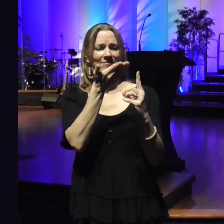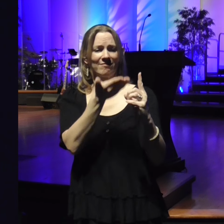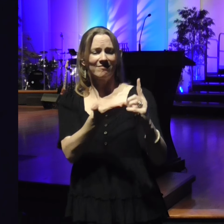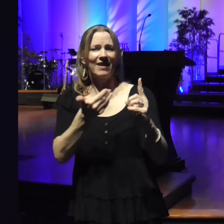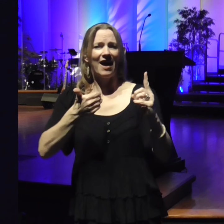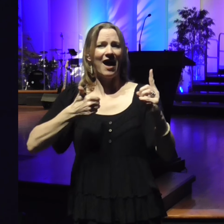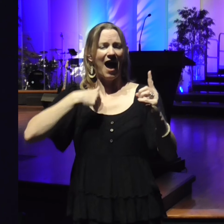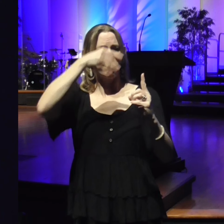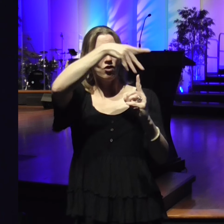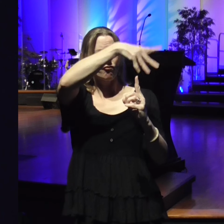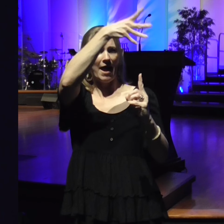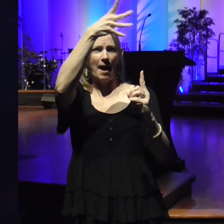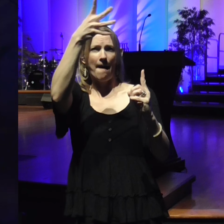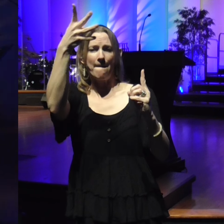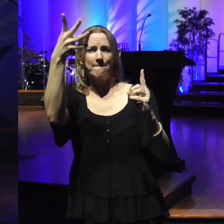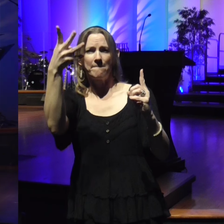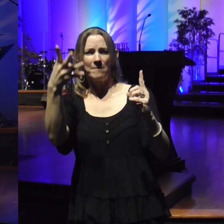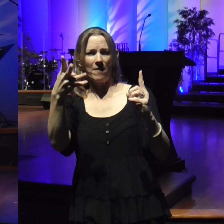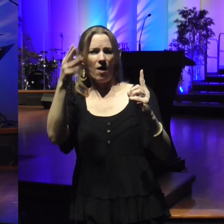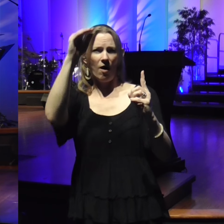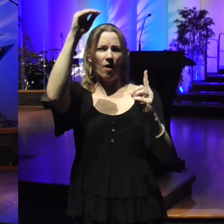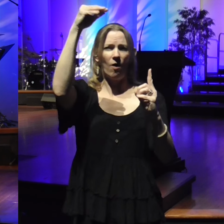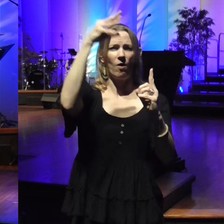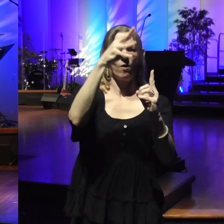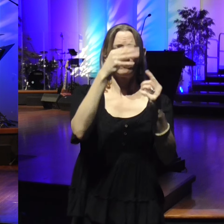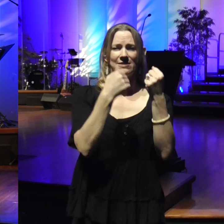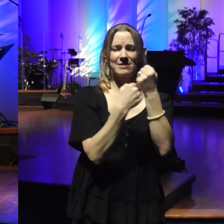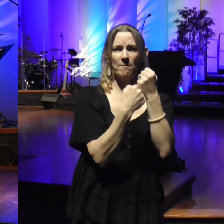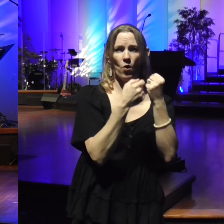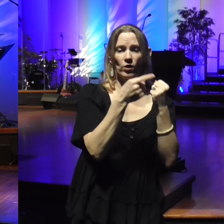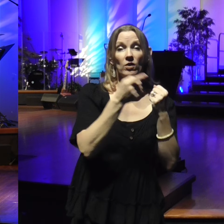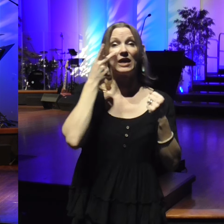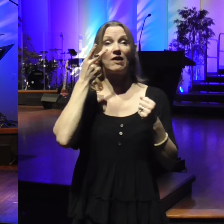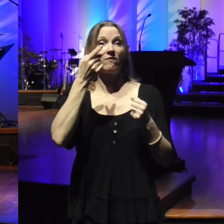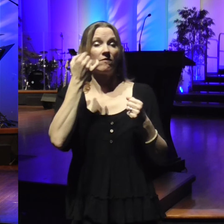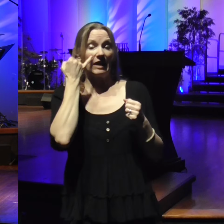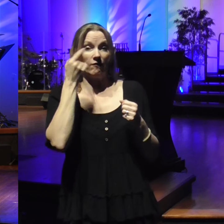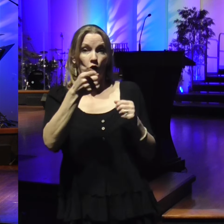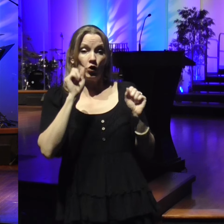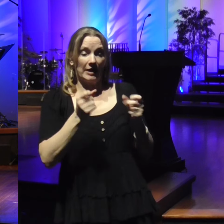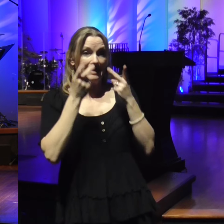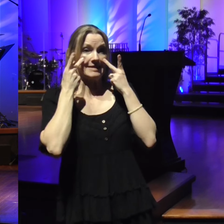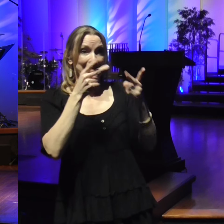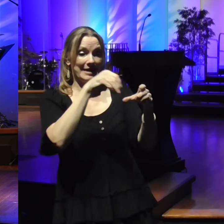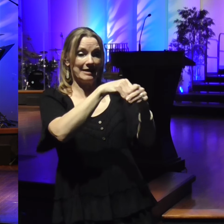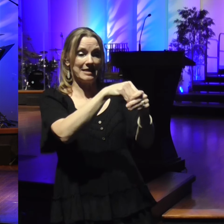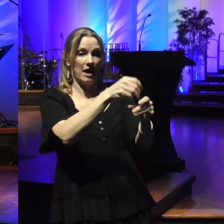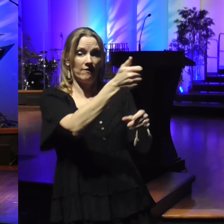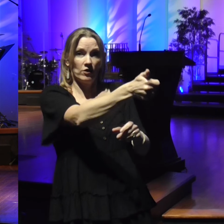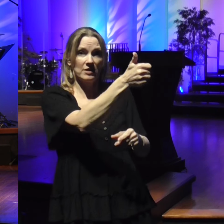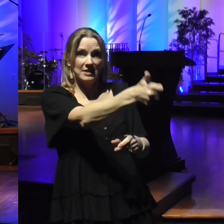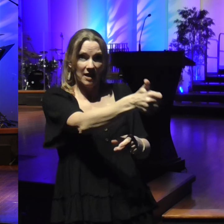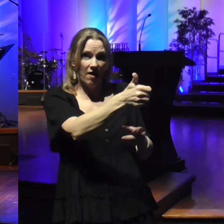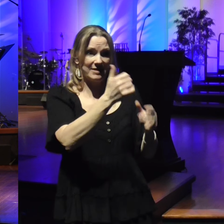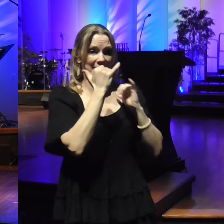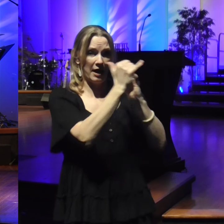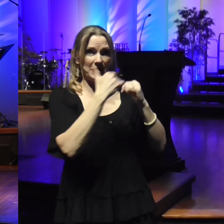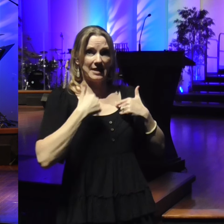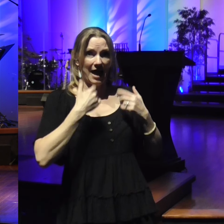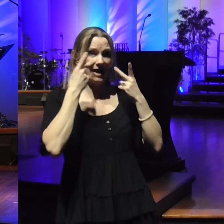head. If you could see what I see, you would be blinded by the